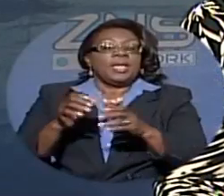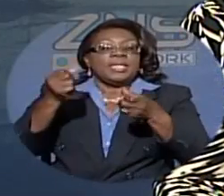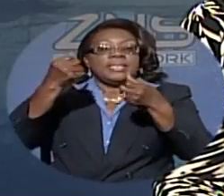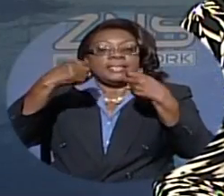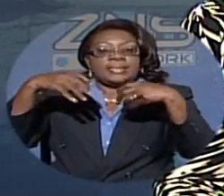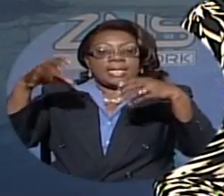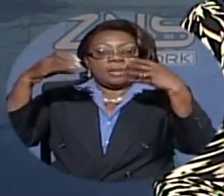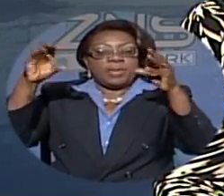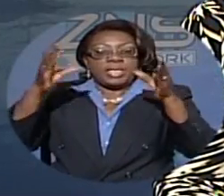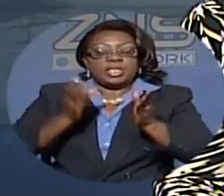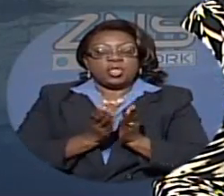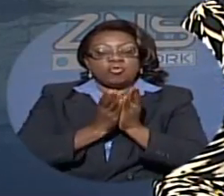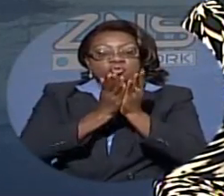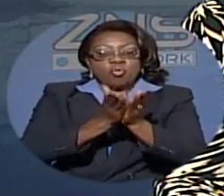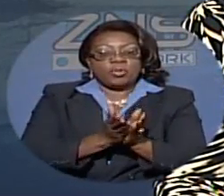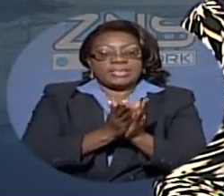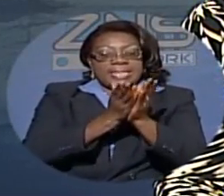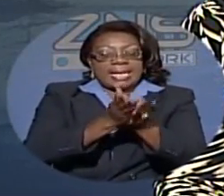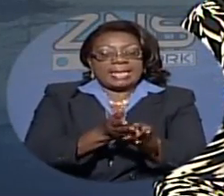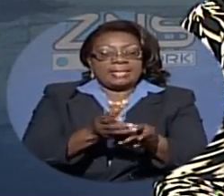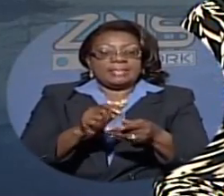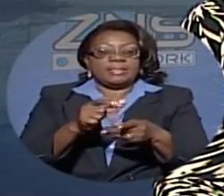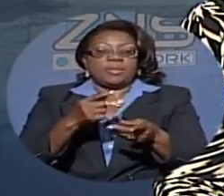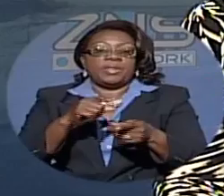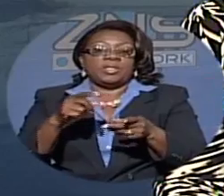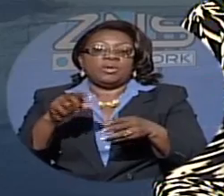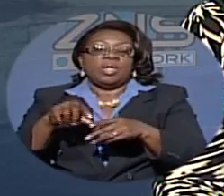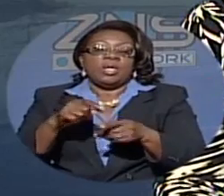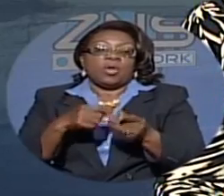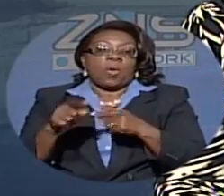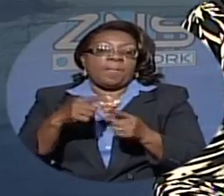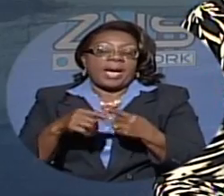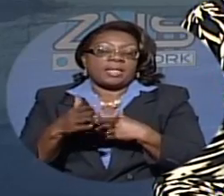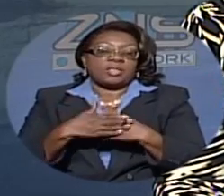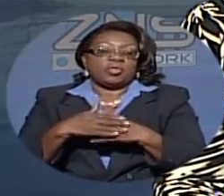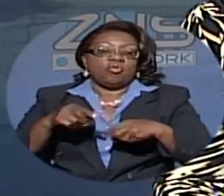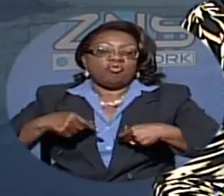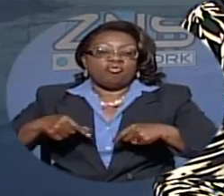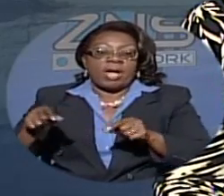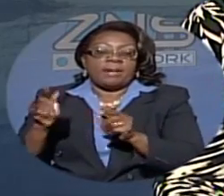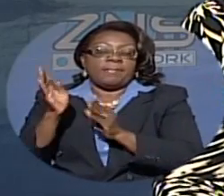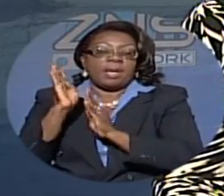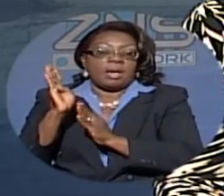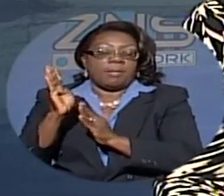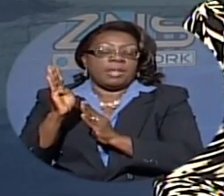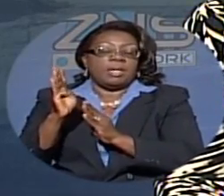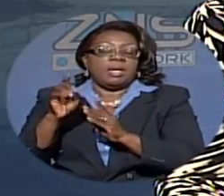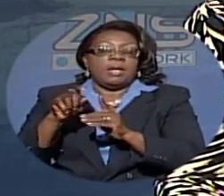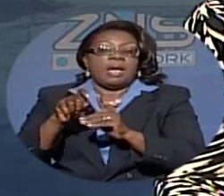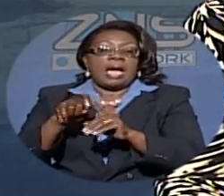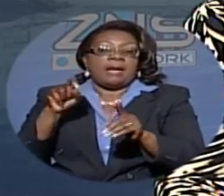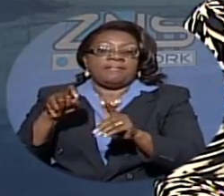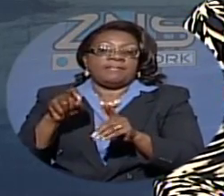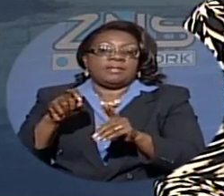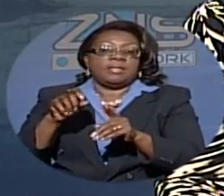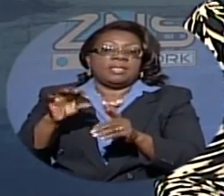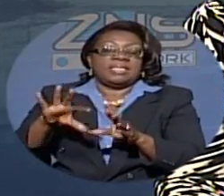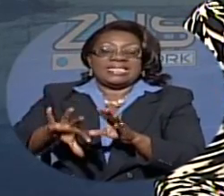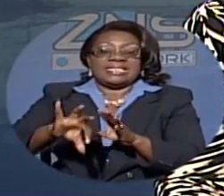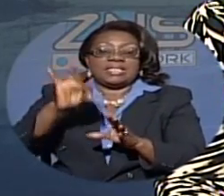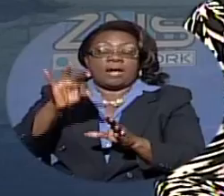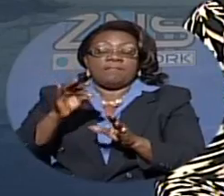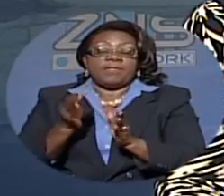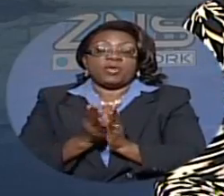Celebration Cruise Line is hoping to fill the void left in the wake of Discovery Cruise Lines from Grand Bahama 1 month ago. Celebration Cruise Line sets